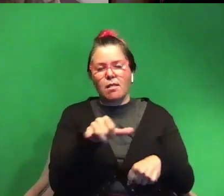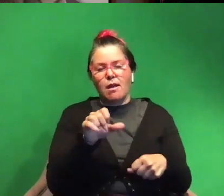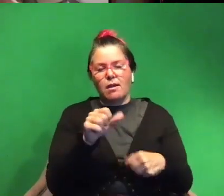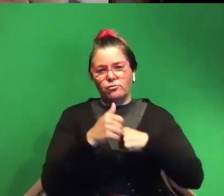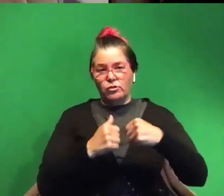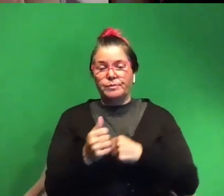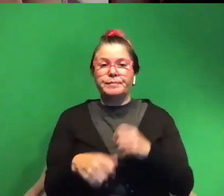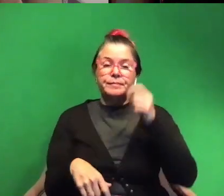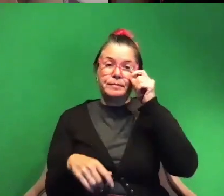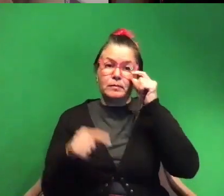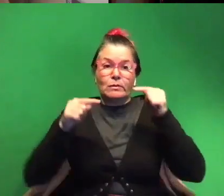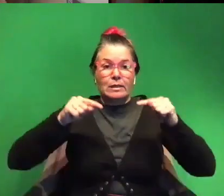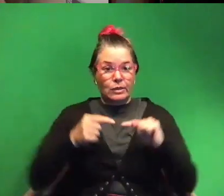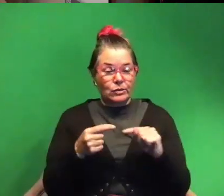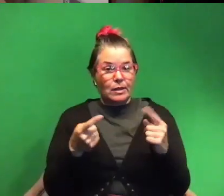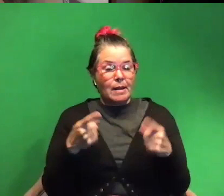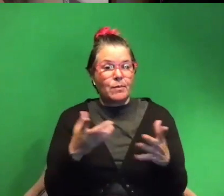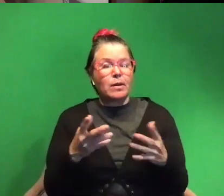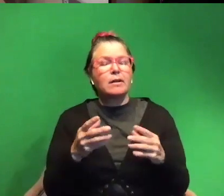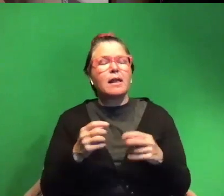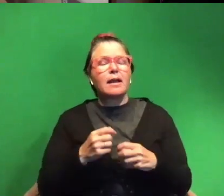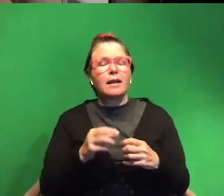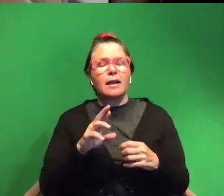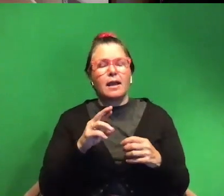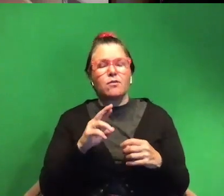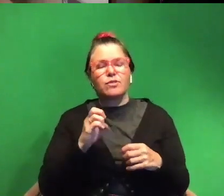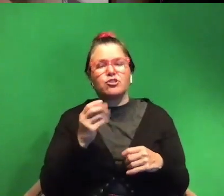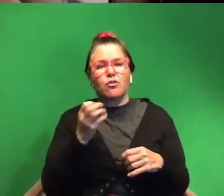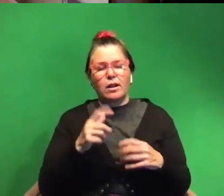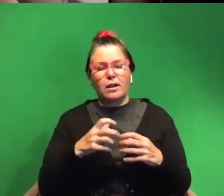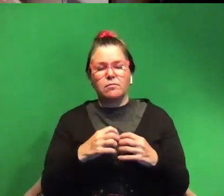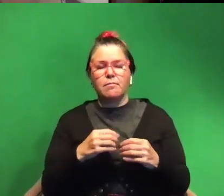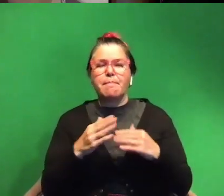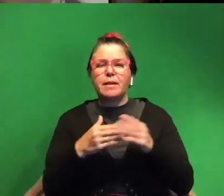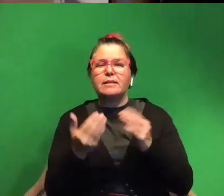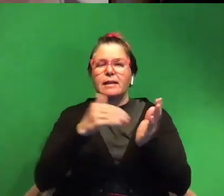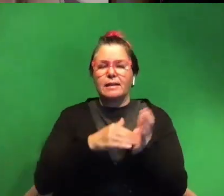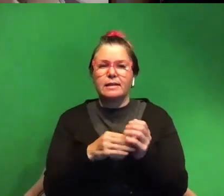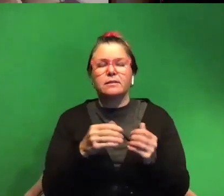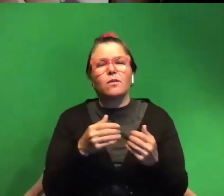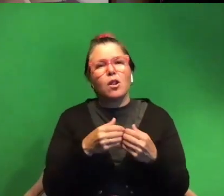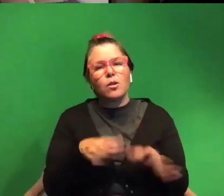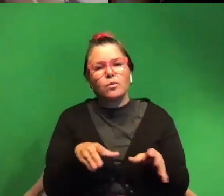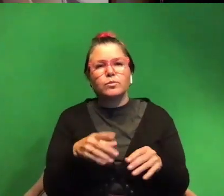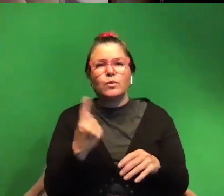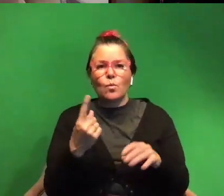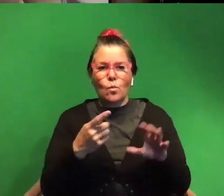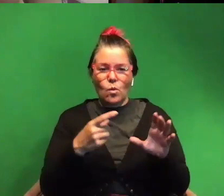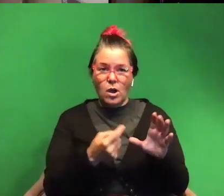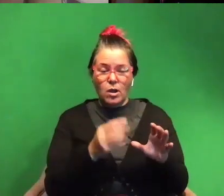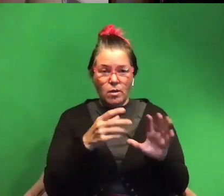they get wounded, they are capable of regenerating themselves. So it means that if they lose, one of these